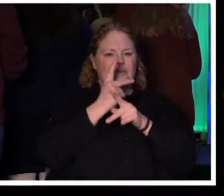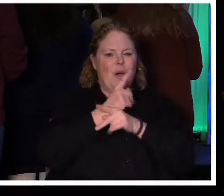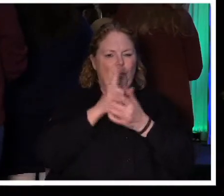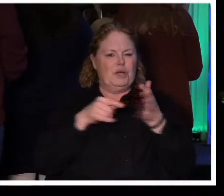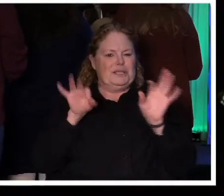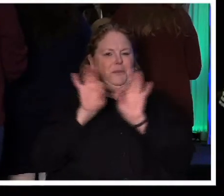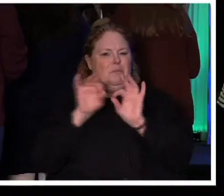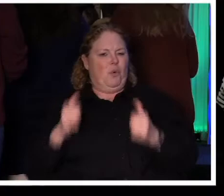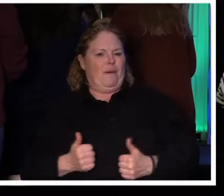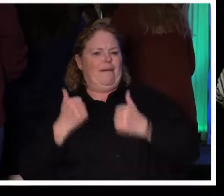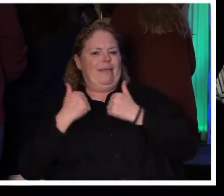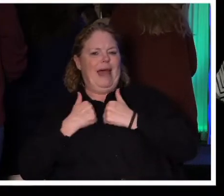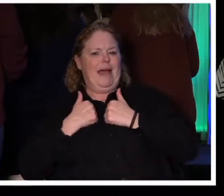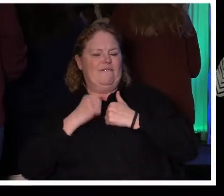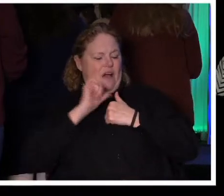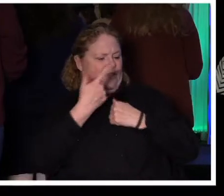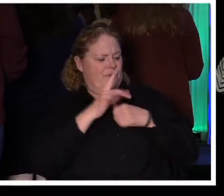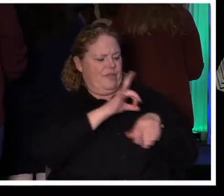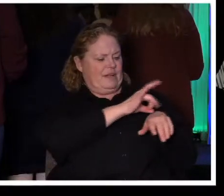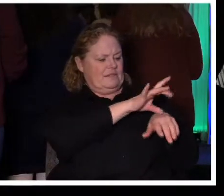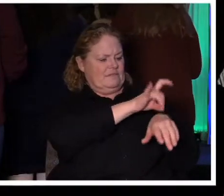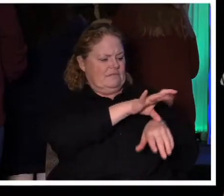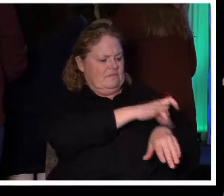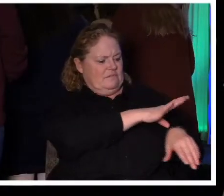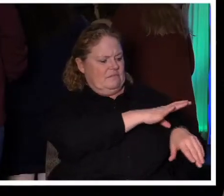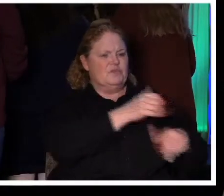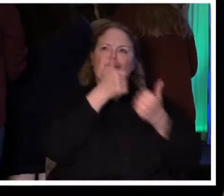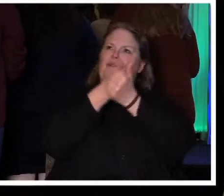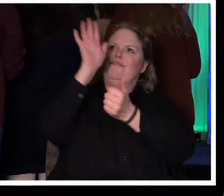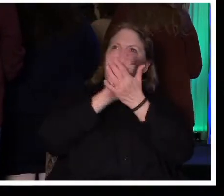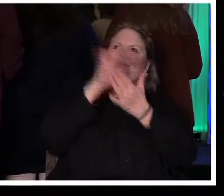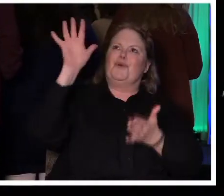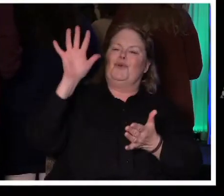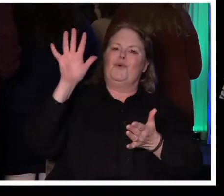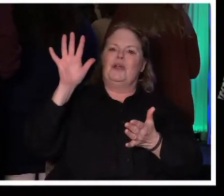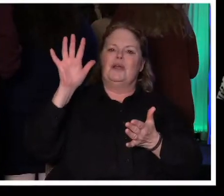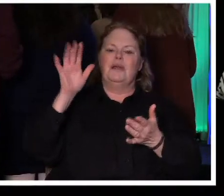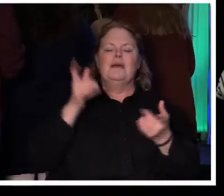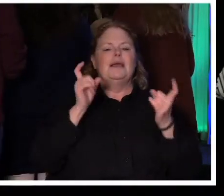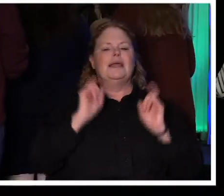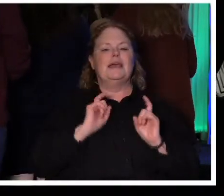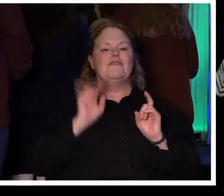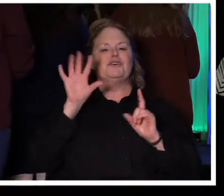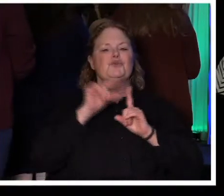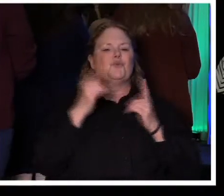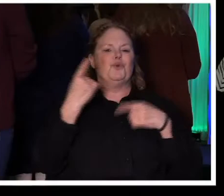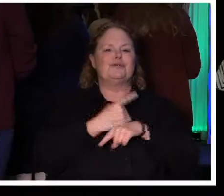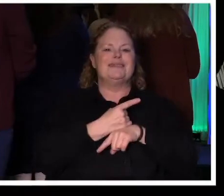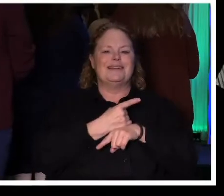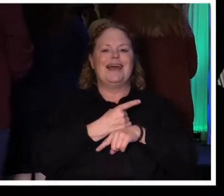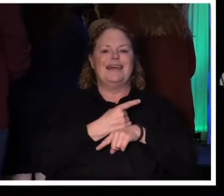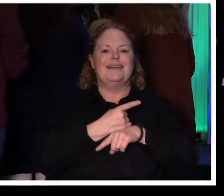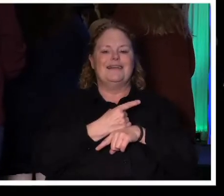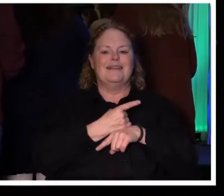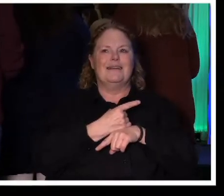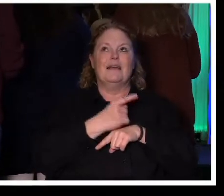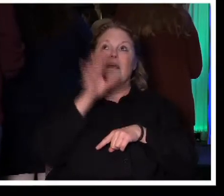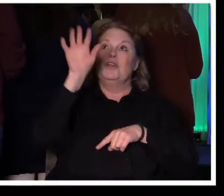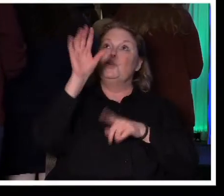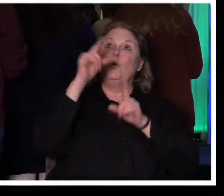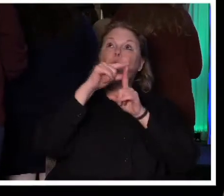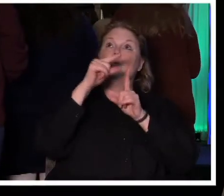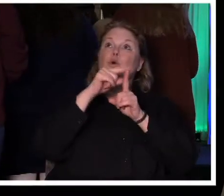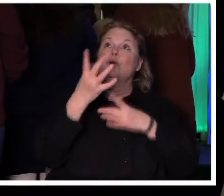that we can live to your glory. Father, settle this in our spirit now, I ask. The word that's been planted, let it